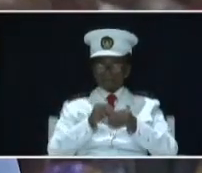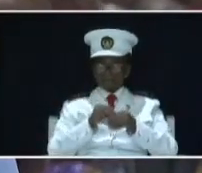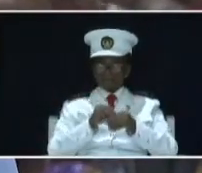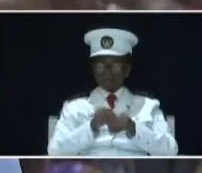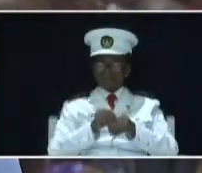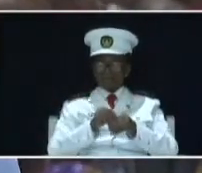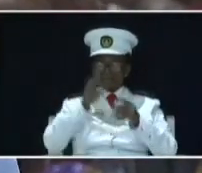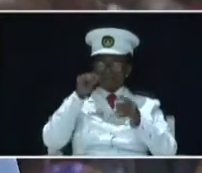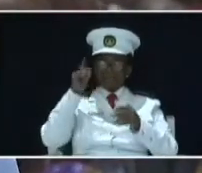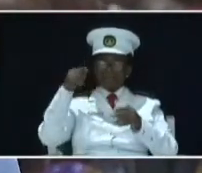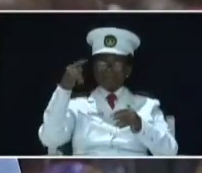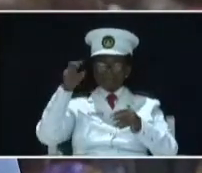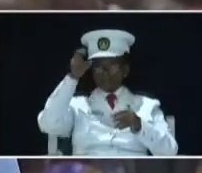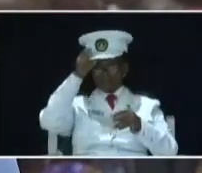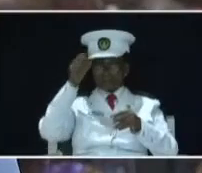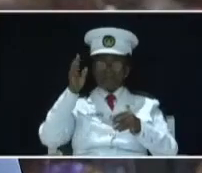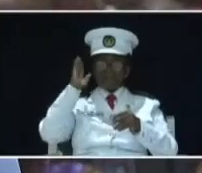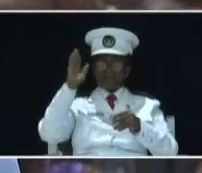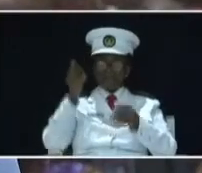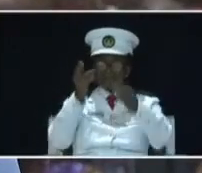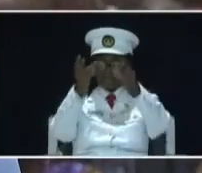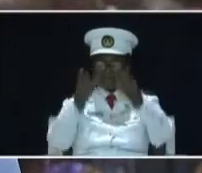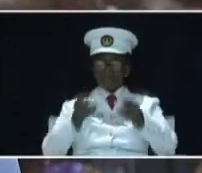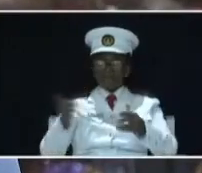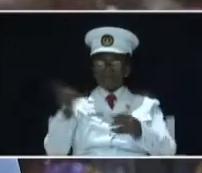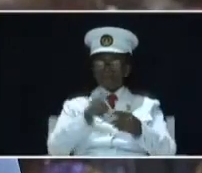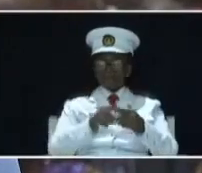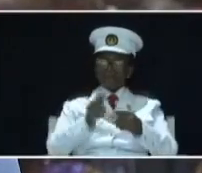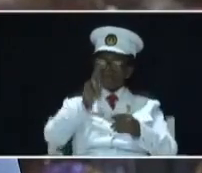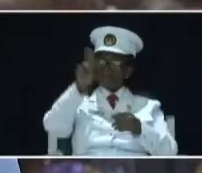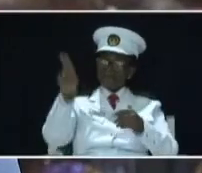The devil will want you to use your power